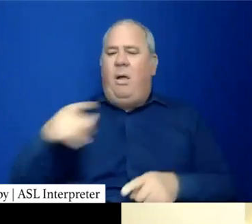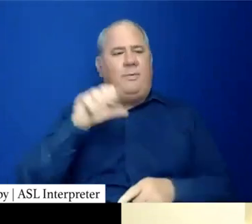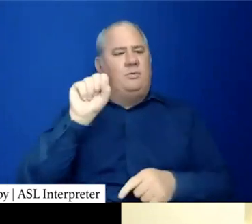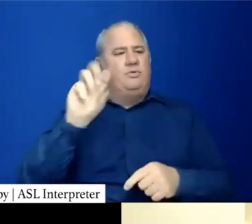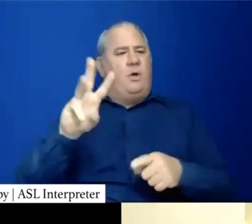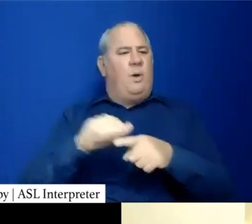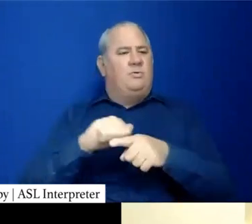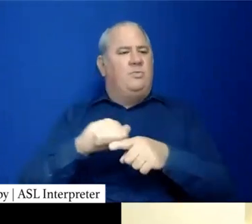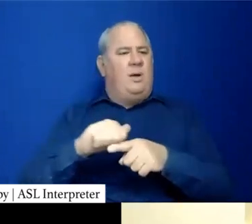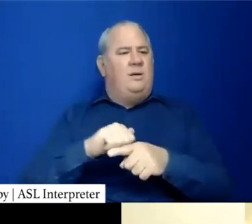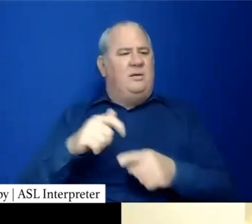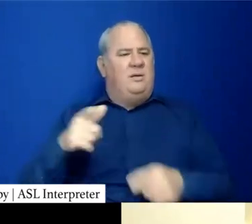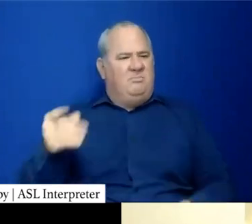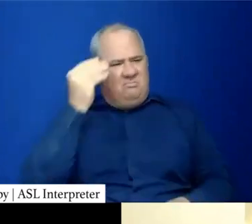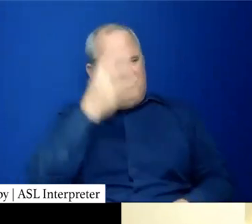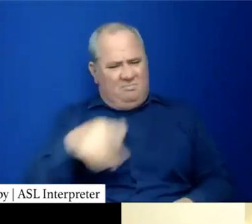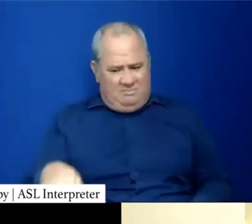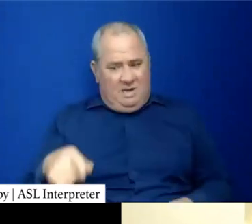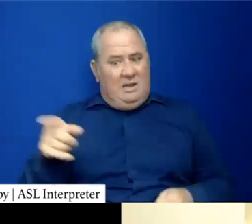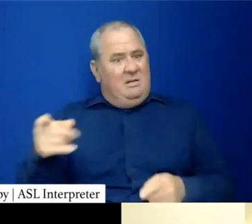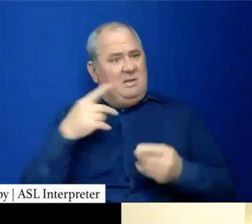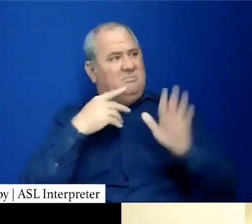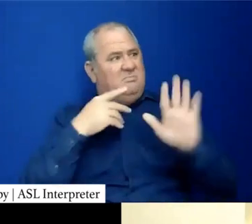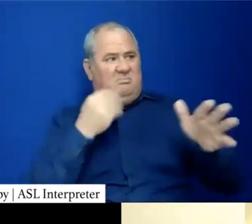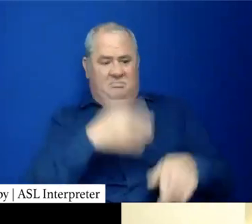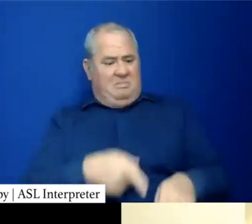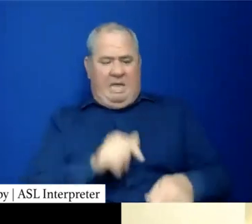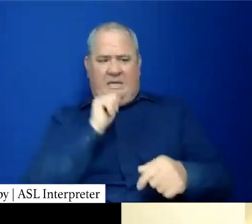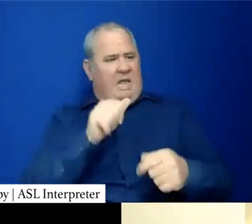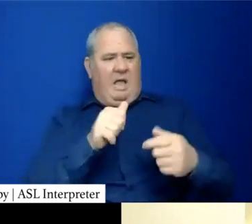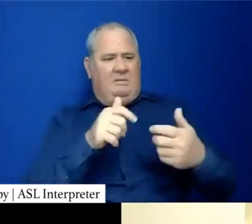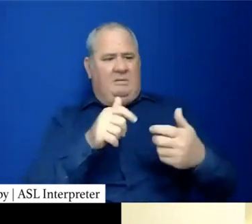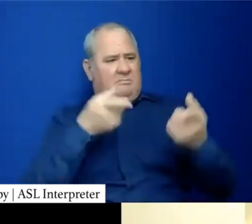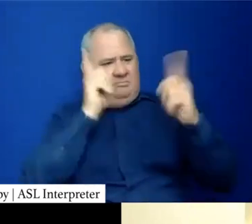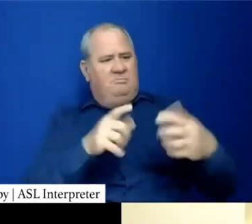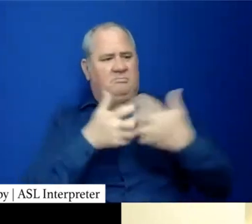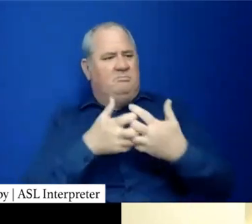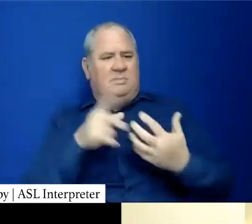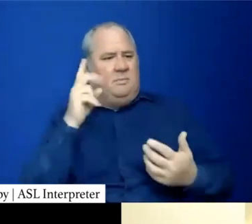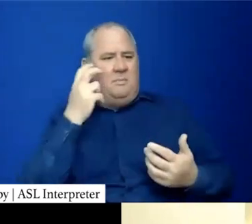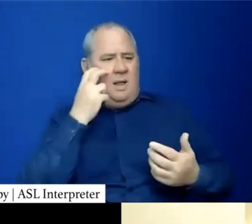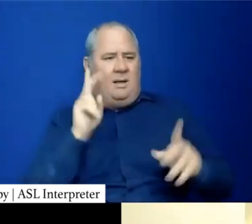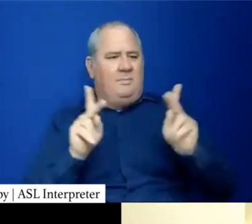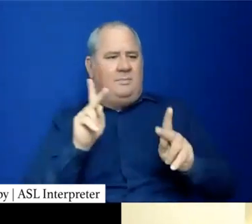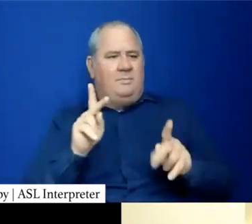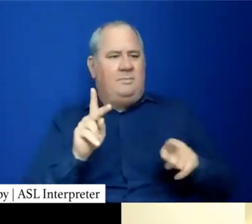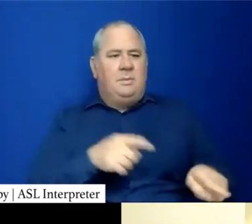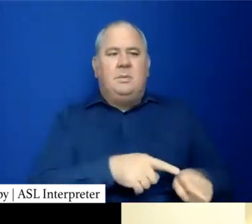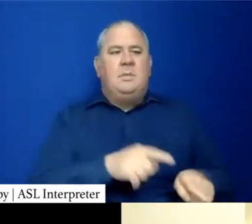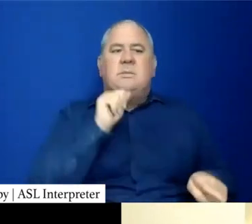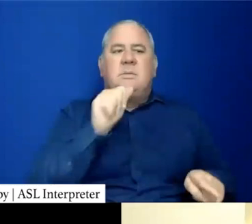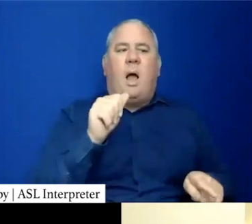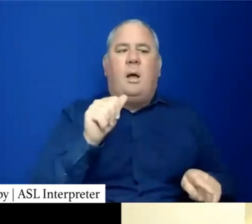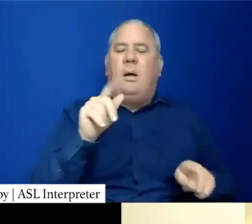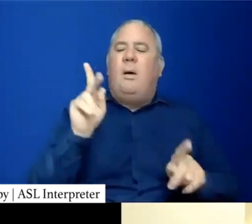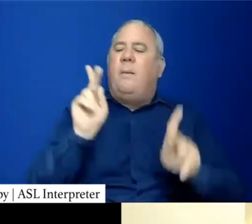isn't accessible to me. And she was told, oh, well, it's not public facing. It's for professionals only. So we didn't